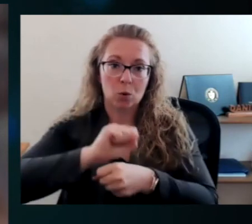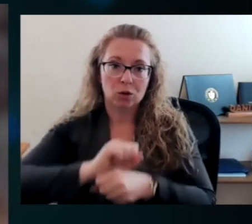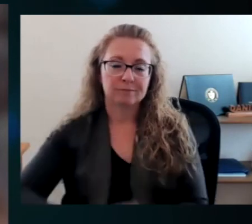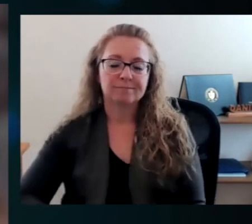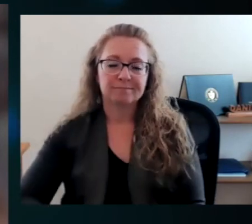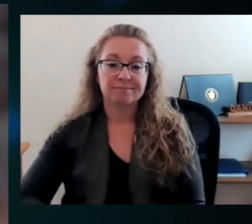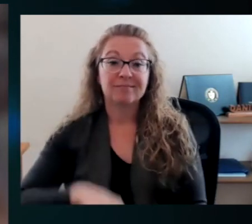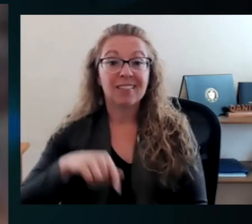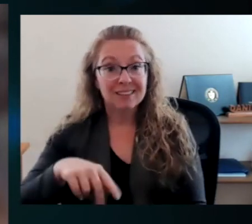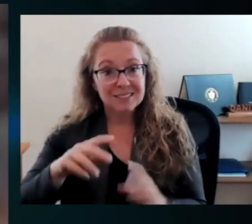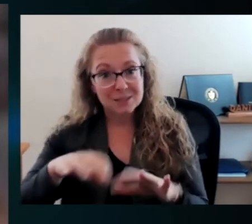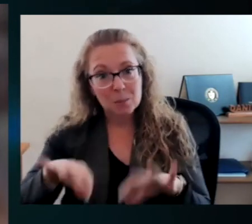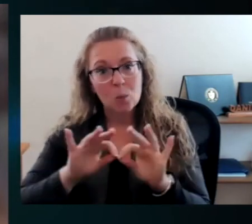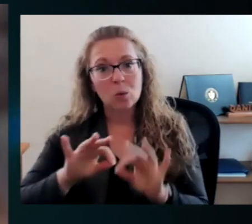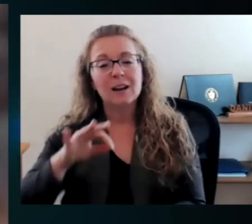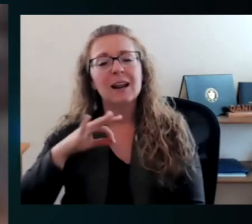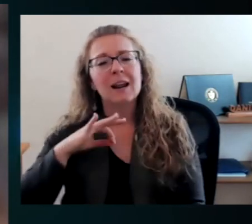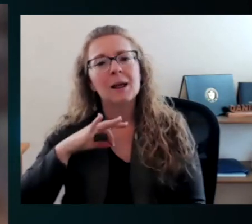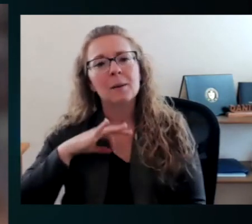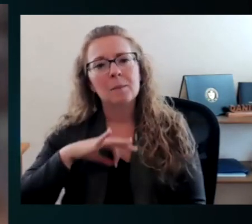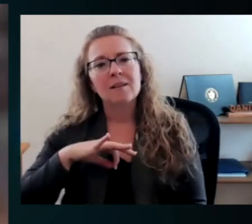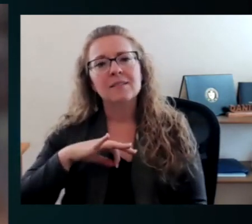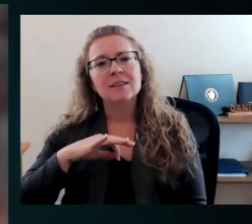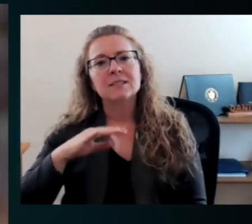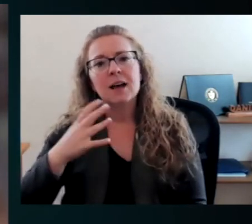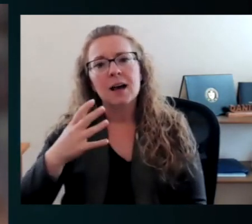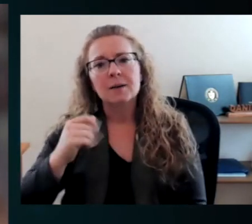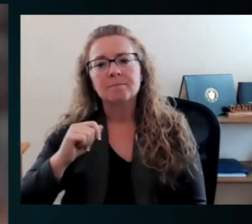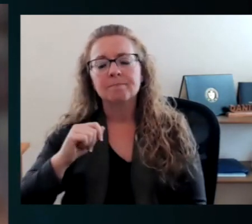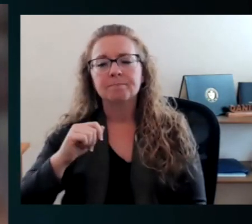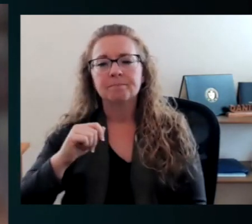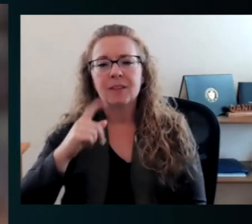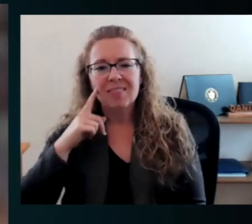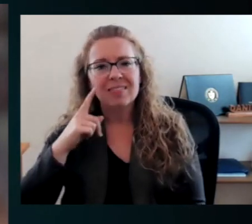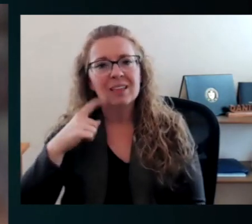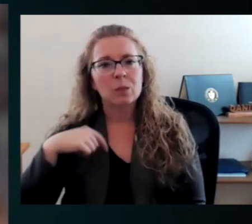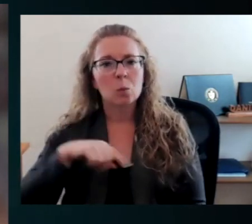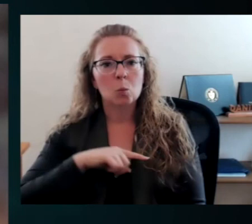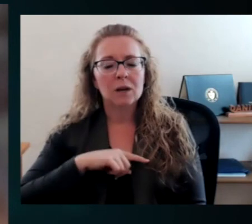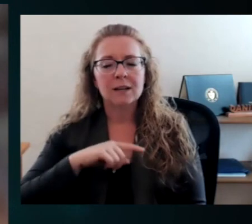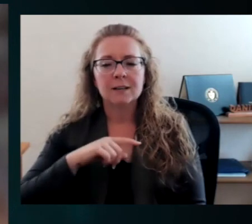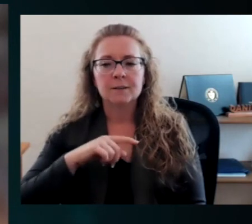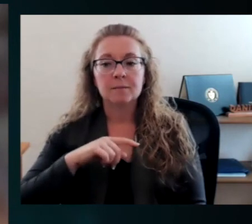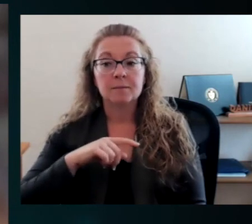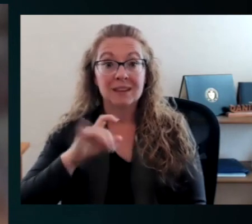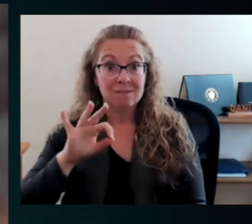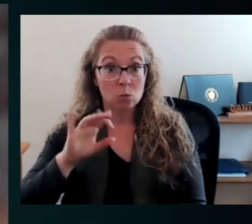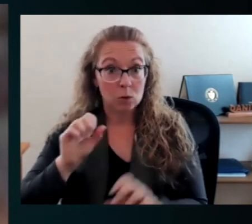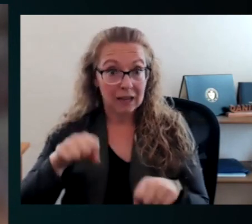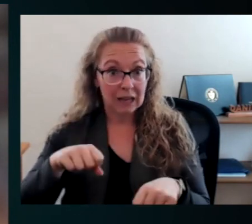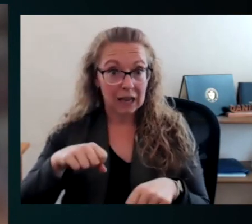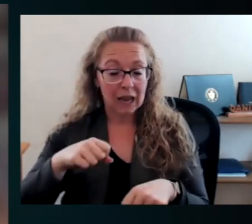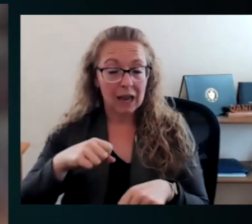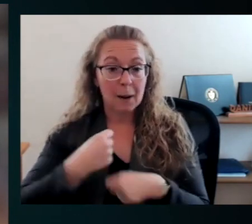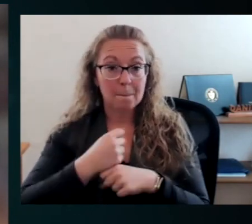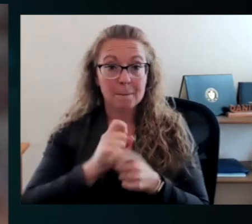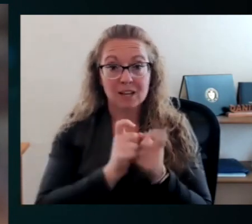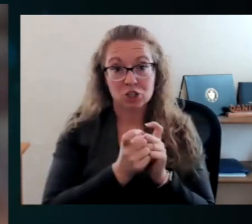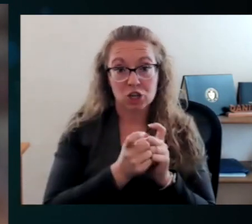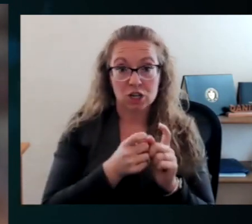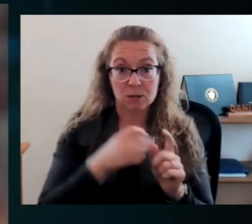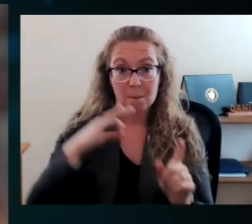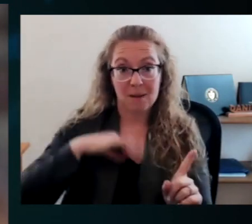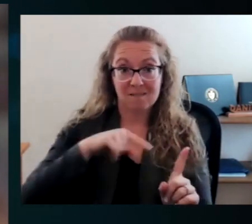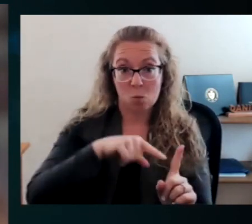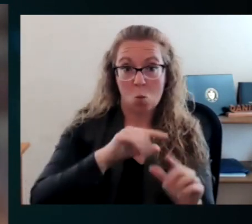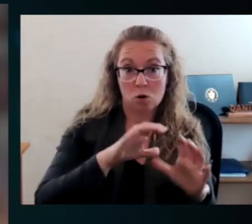It benefits. I think that if we can make change benefit one marginal group, I think will